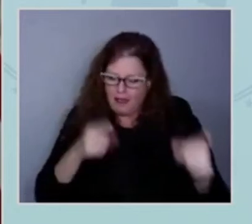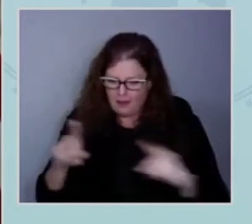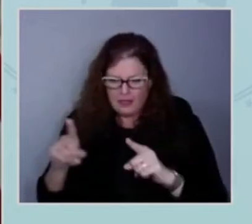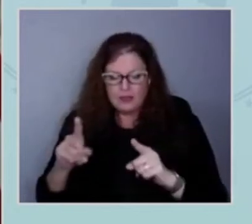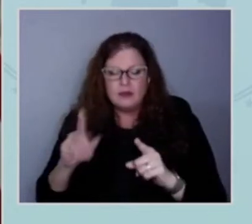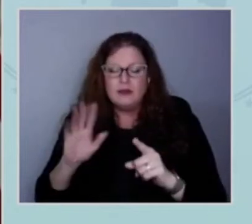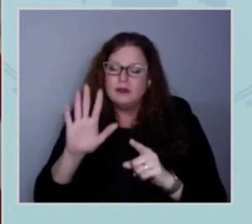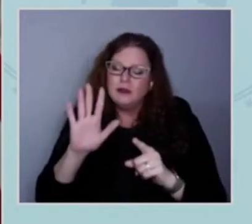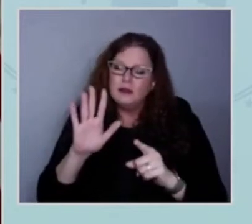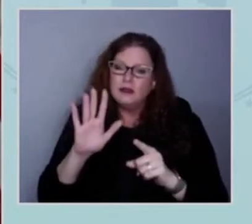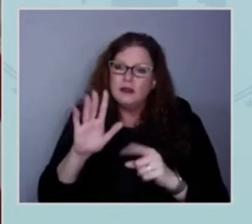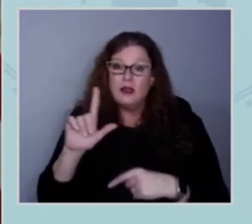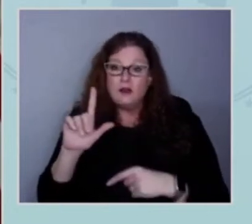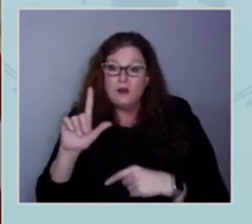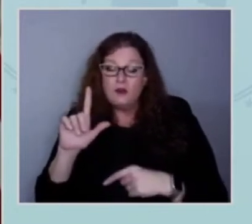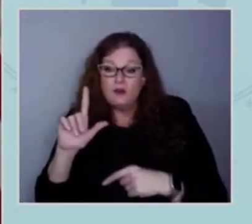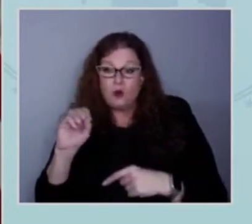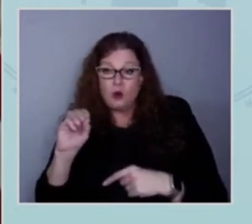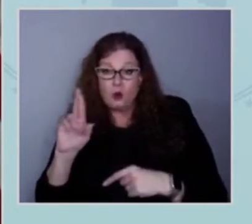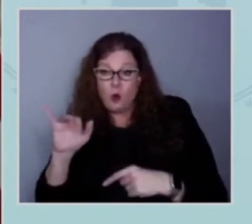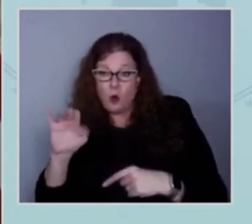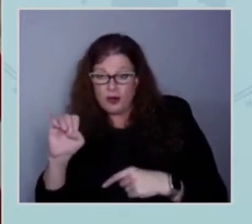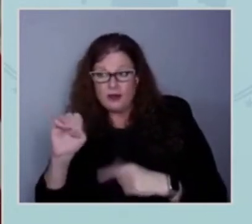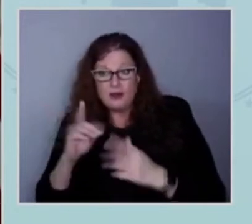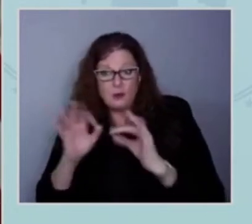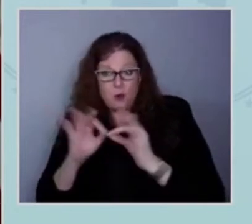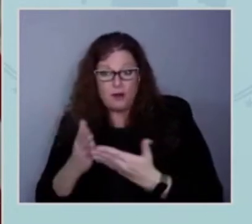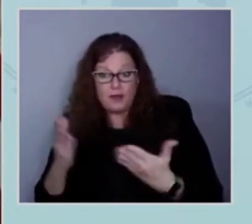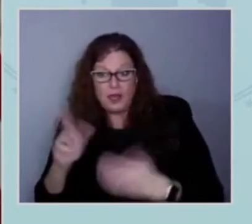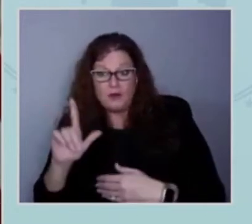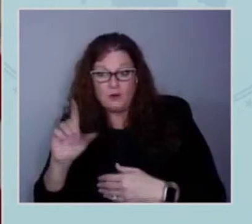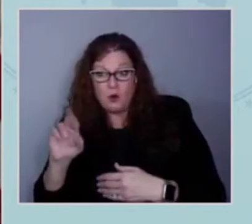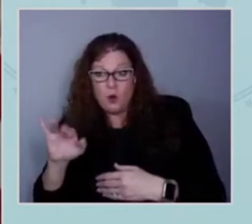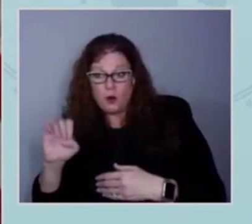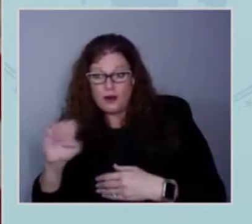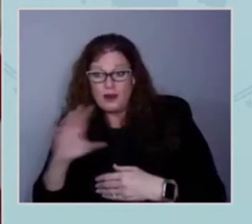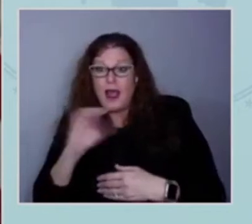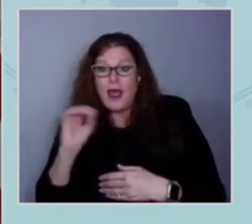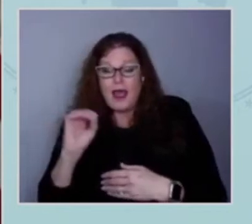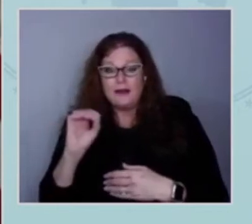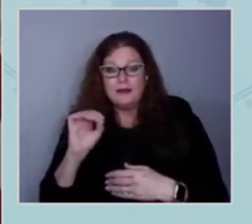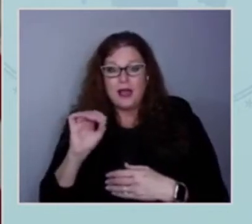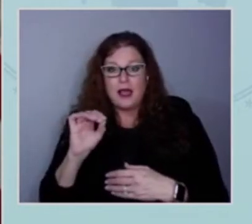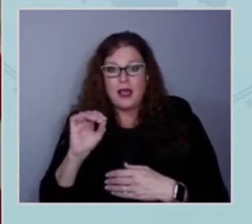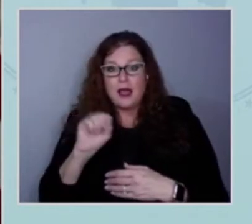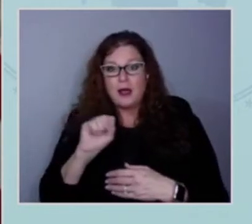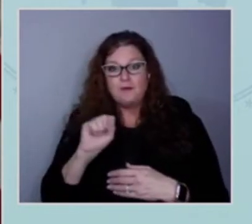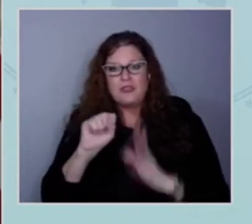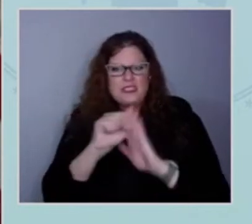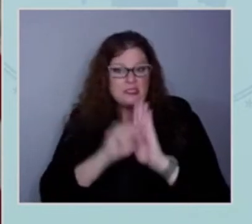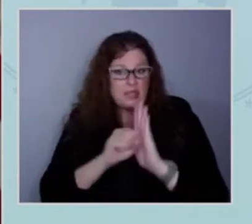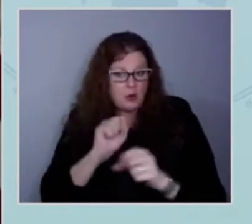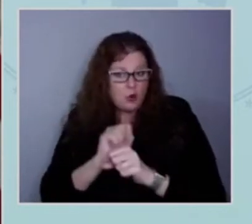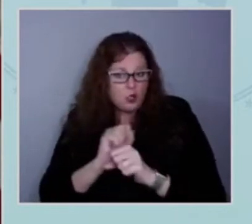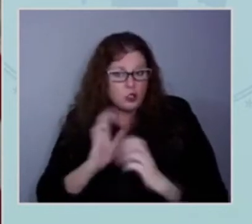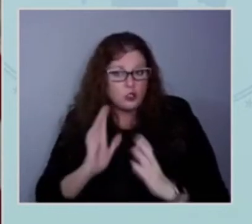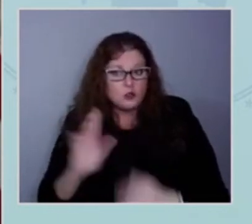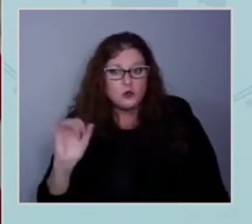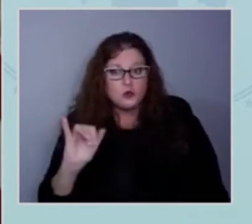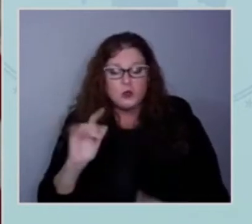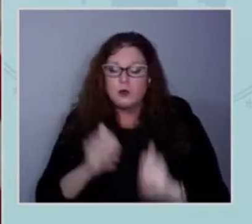So what's happening though is the big thing for Lori and